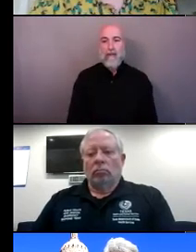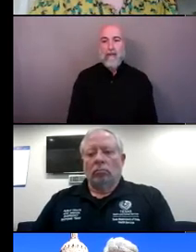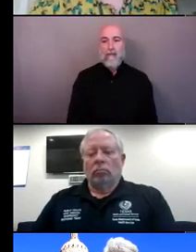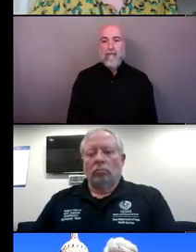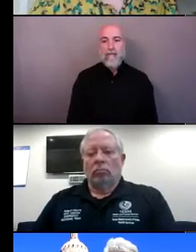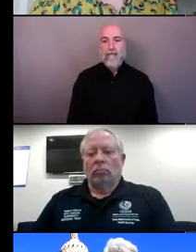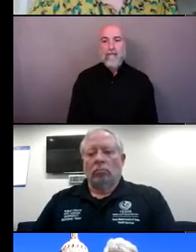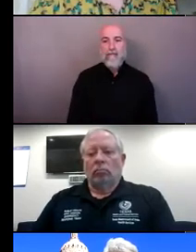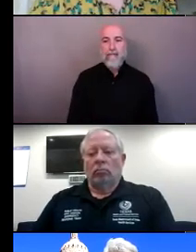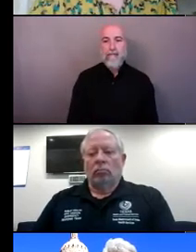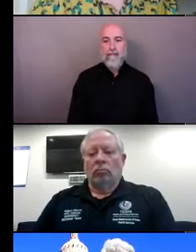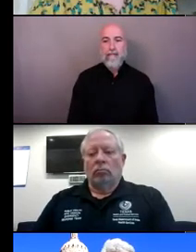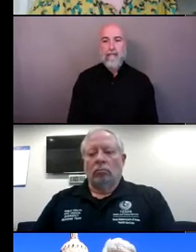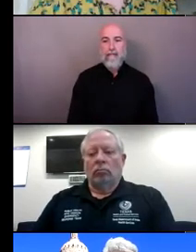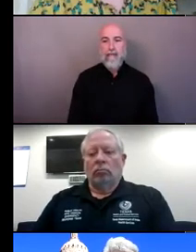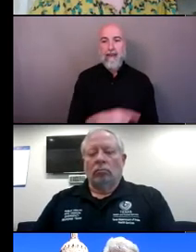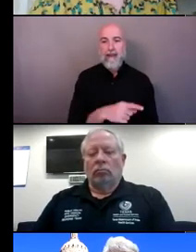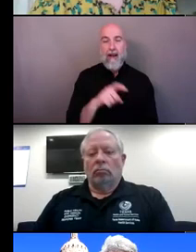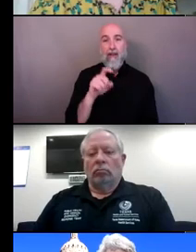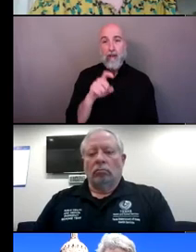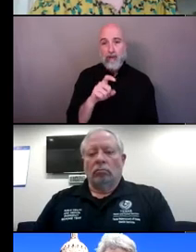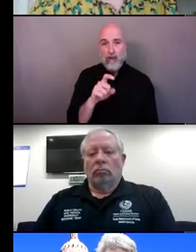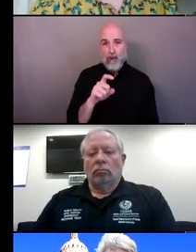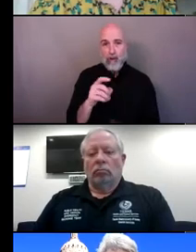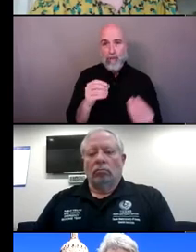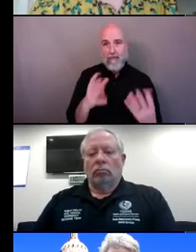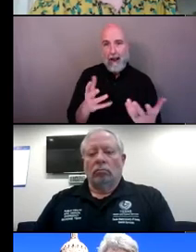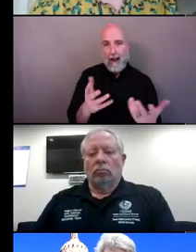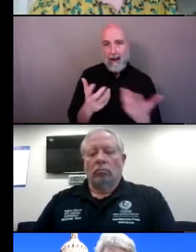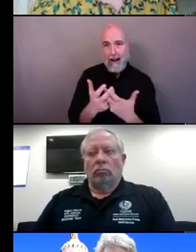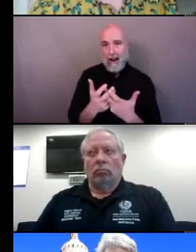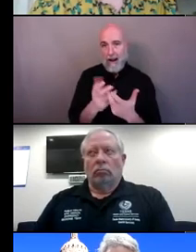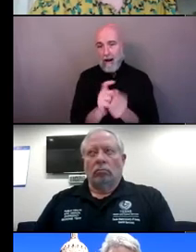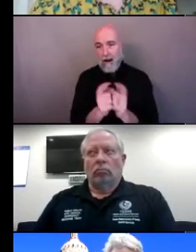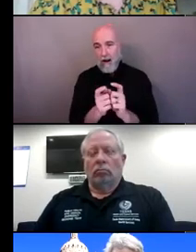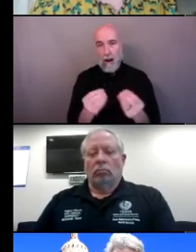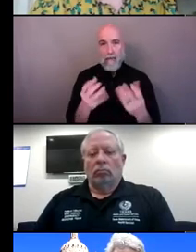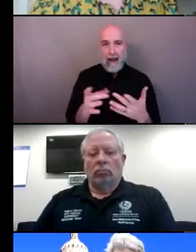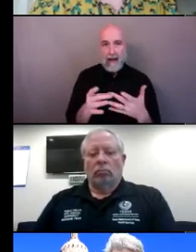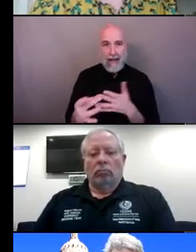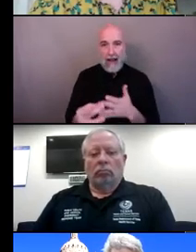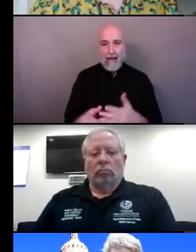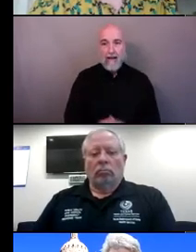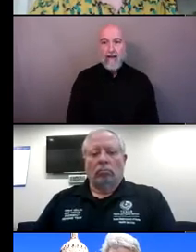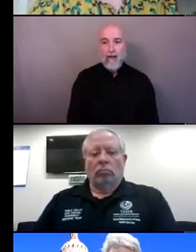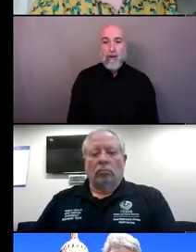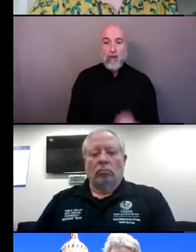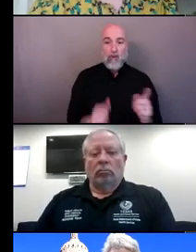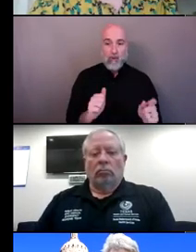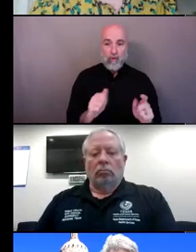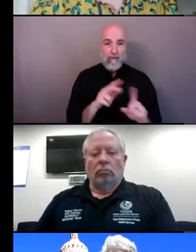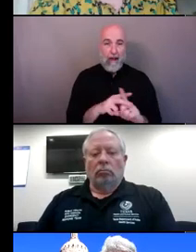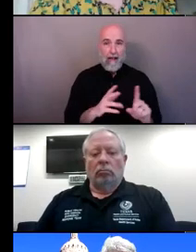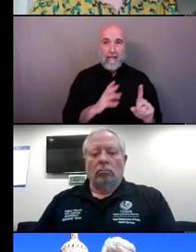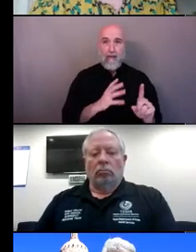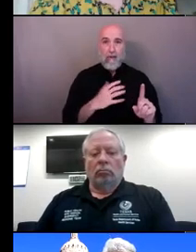They should make those modifications and provide access and provide a guide. You could make a formal complaint with the